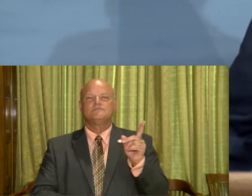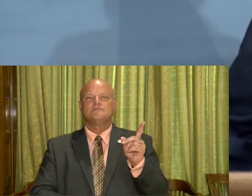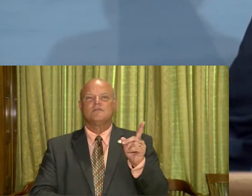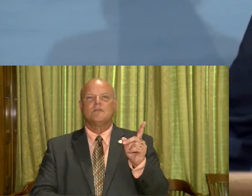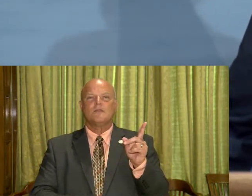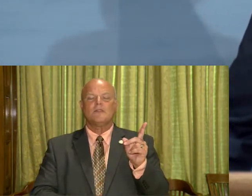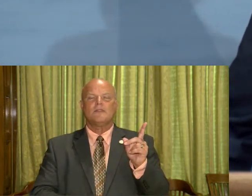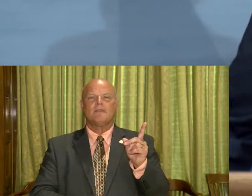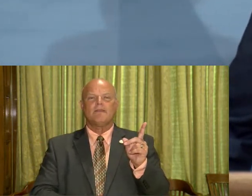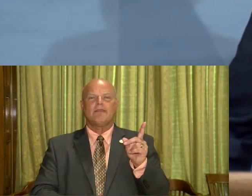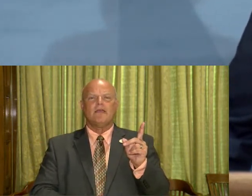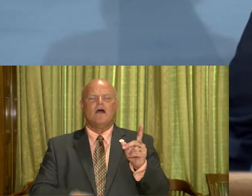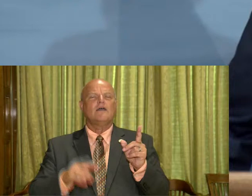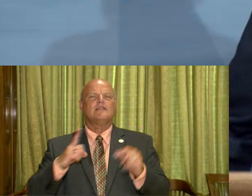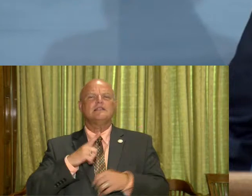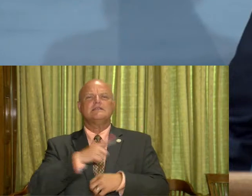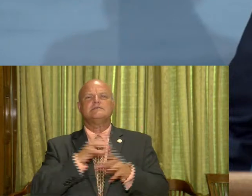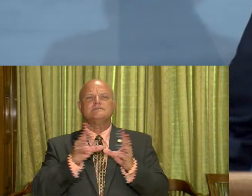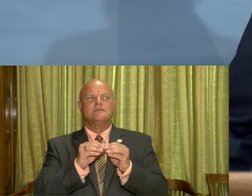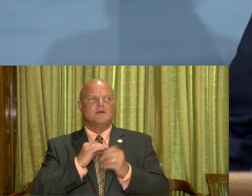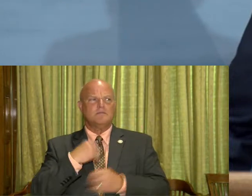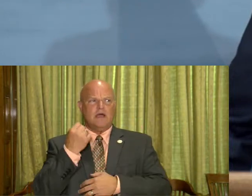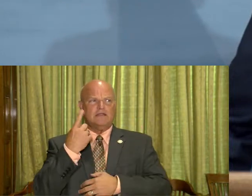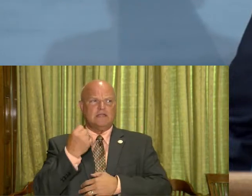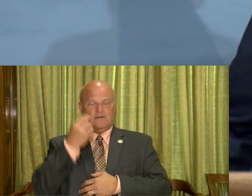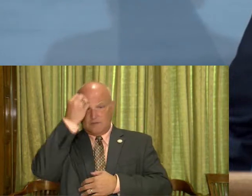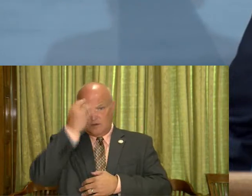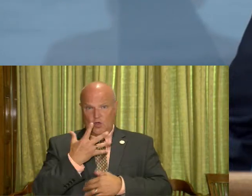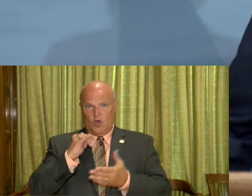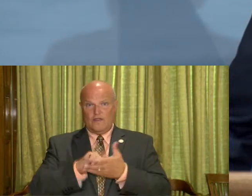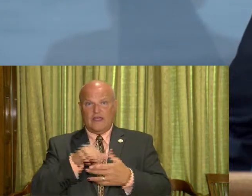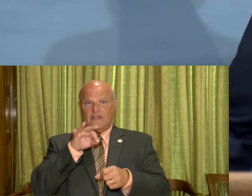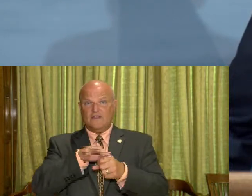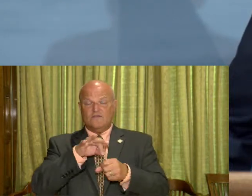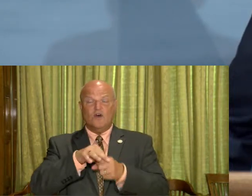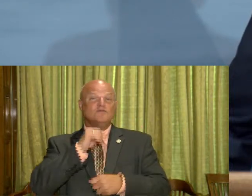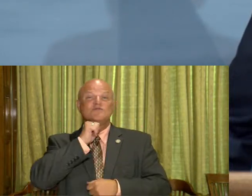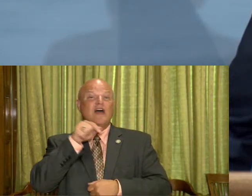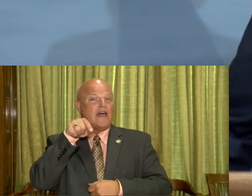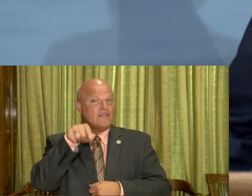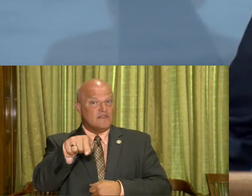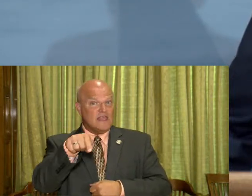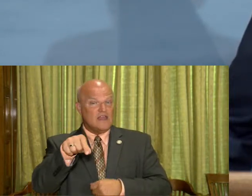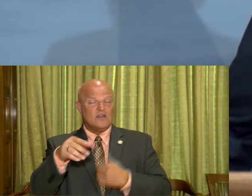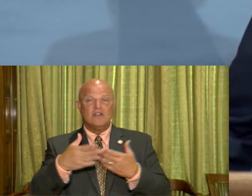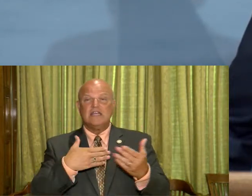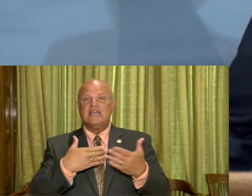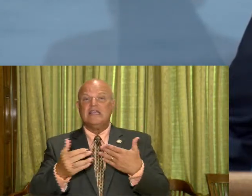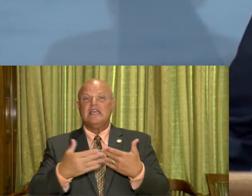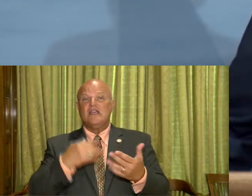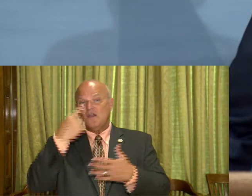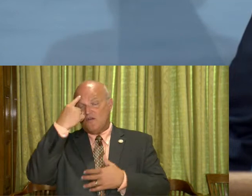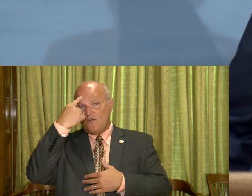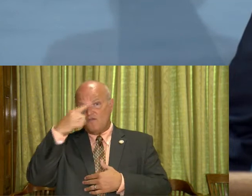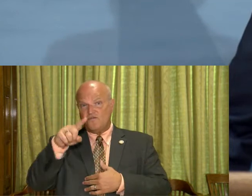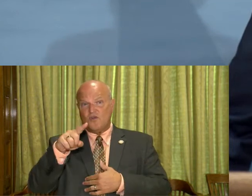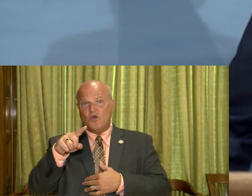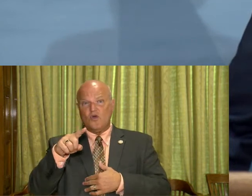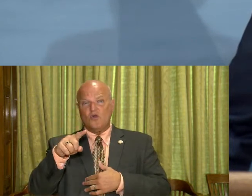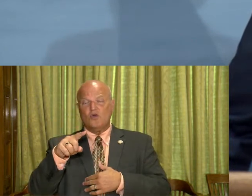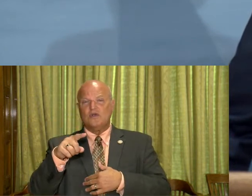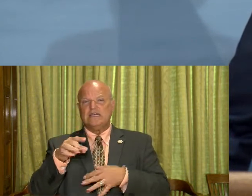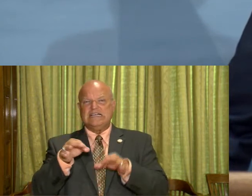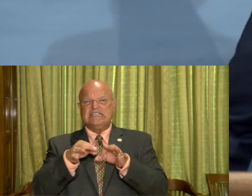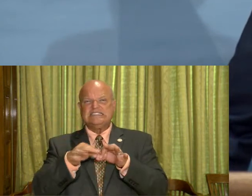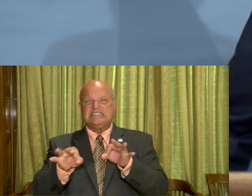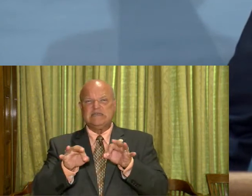the session, my understanding is, have you been told that the votes are not there, even for a simple majority at